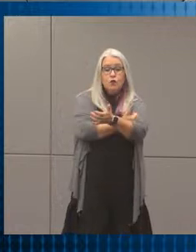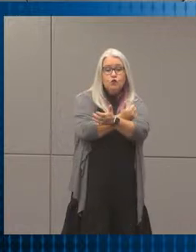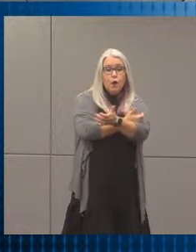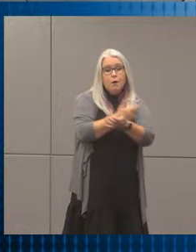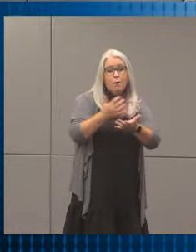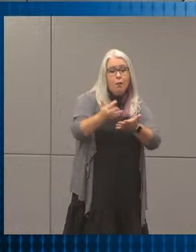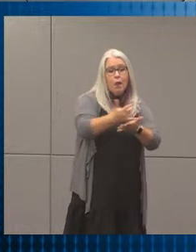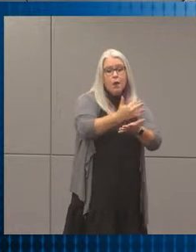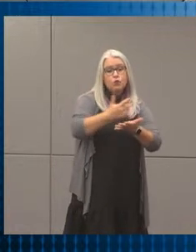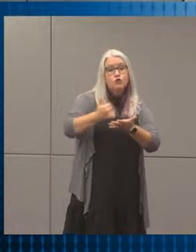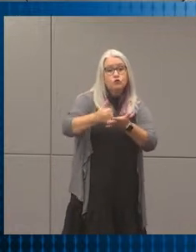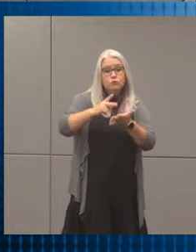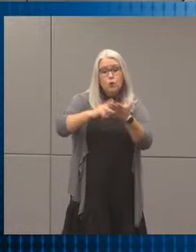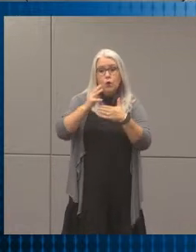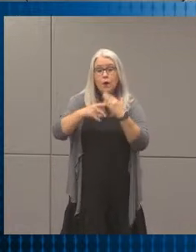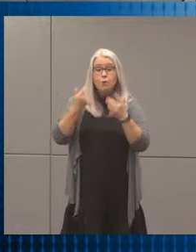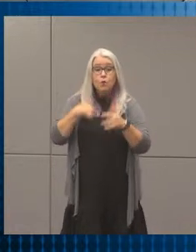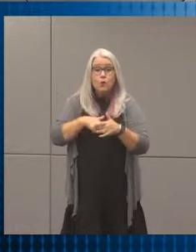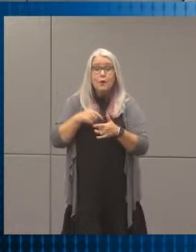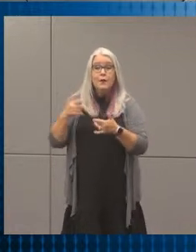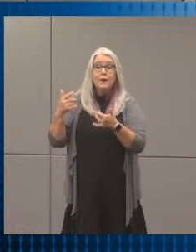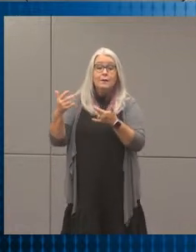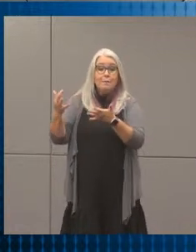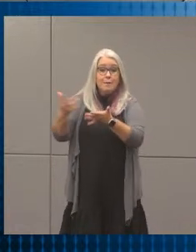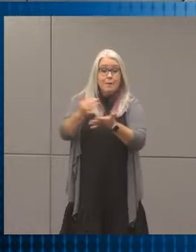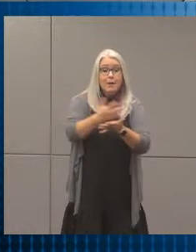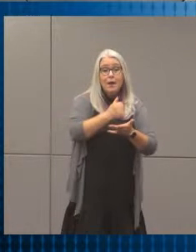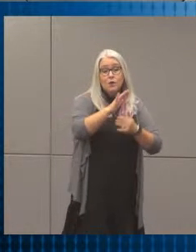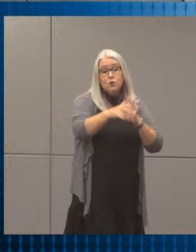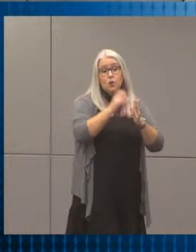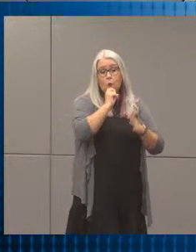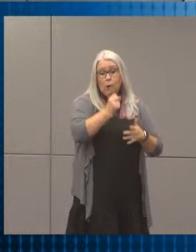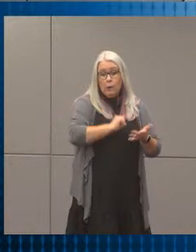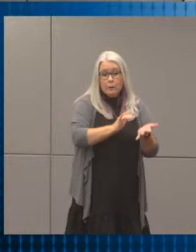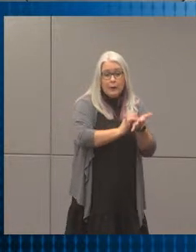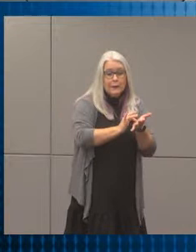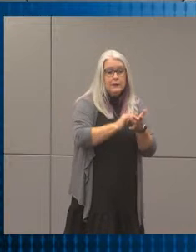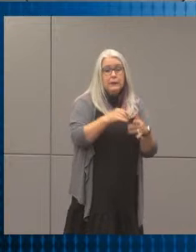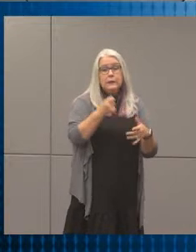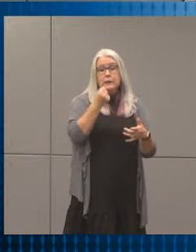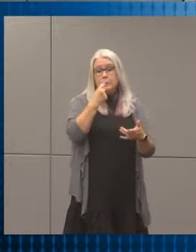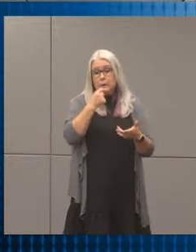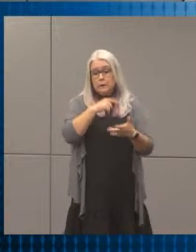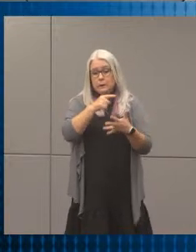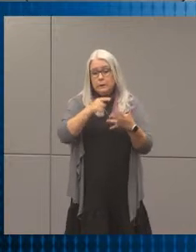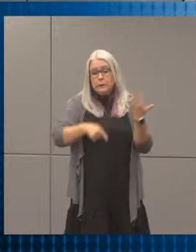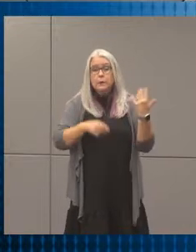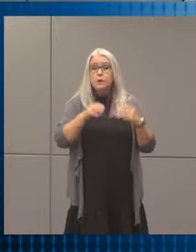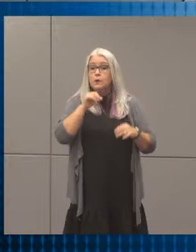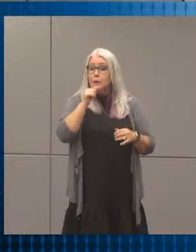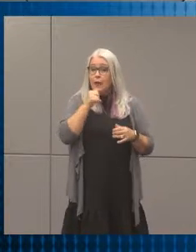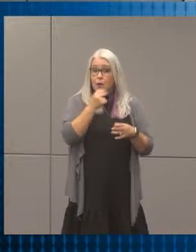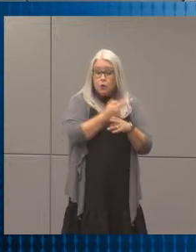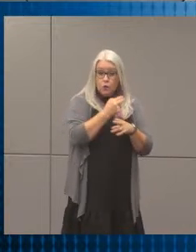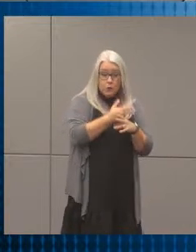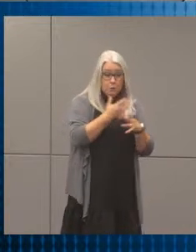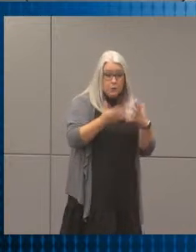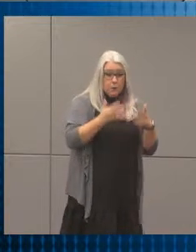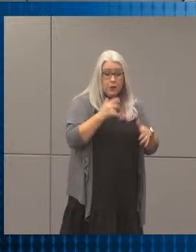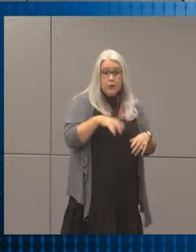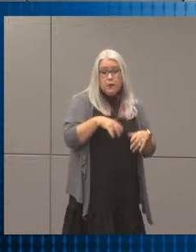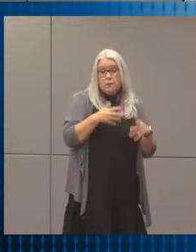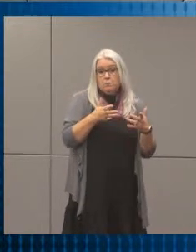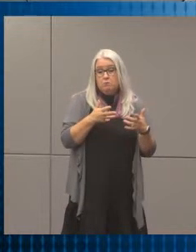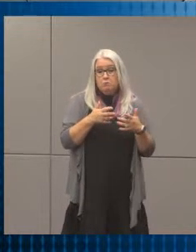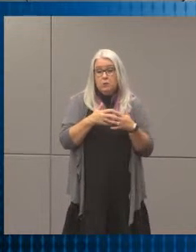program. Every quarter we collect drugs that people turn in that they no longer use. It could be used by people who